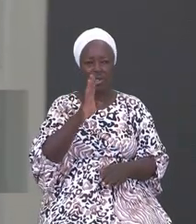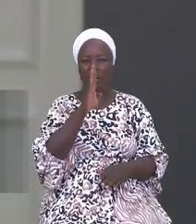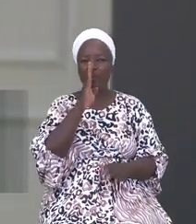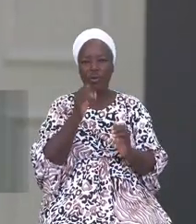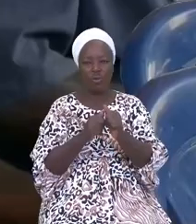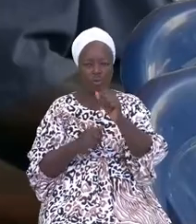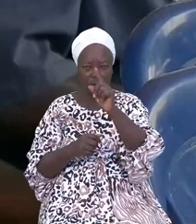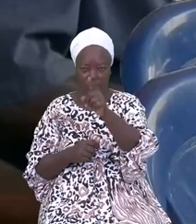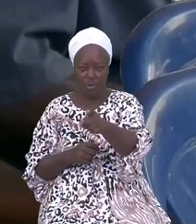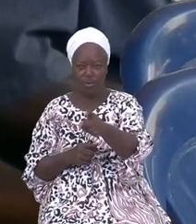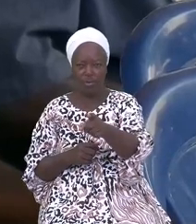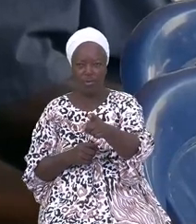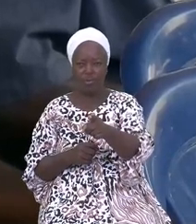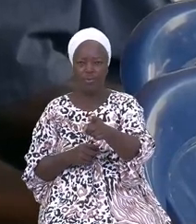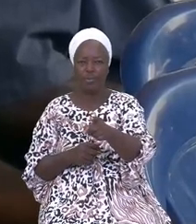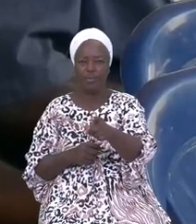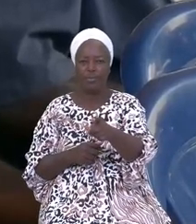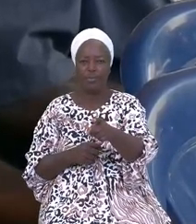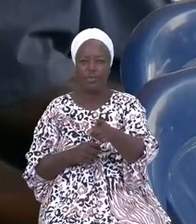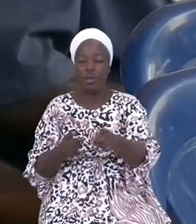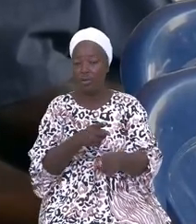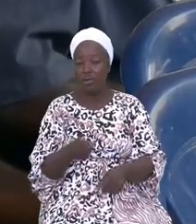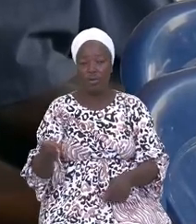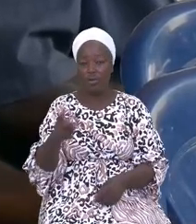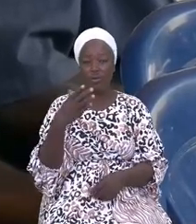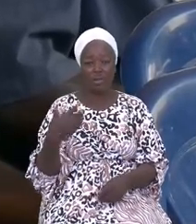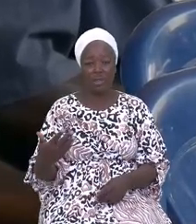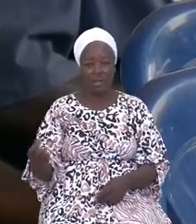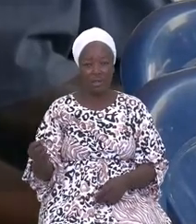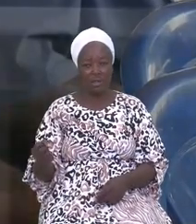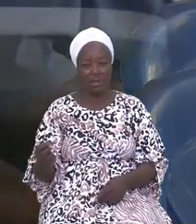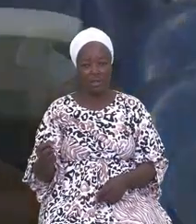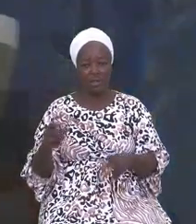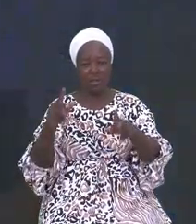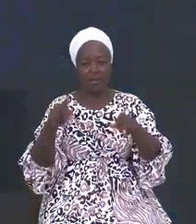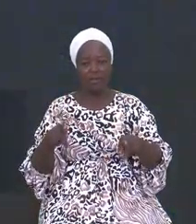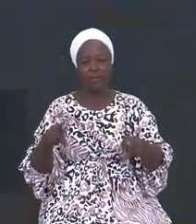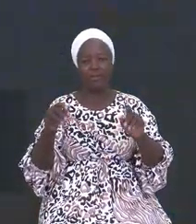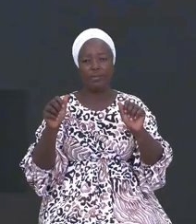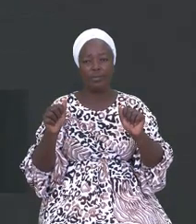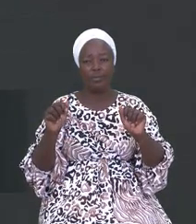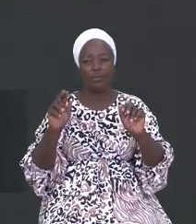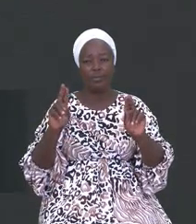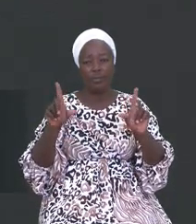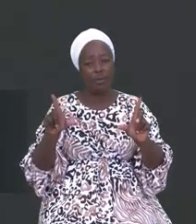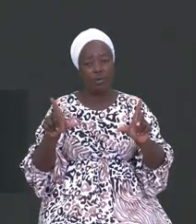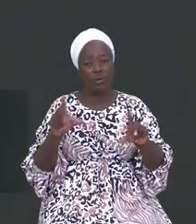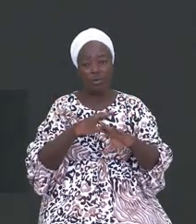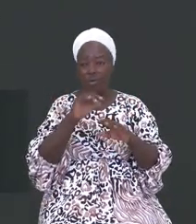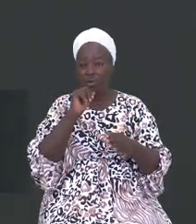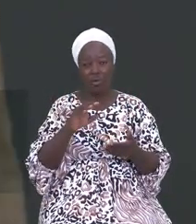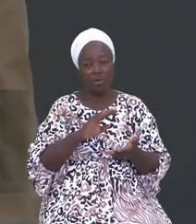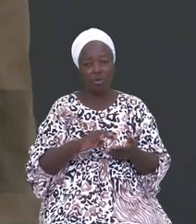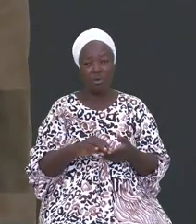you. Amen. Those things, Paul the apostle did not excuse